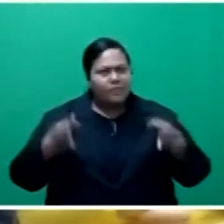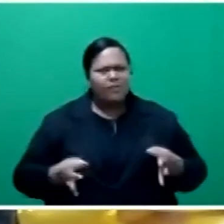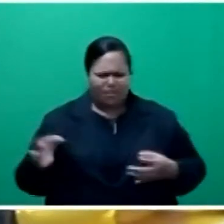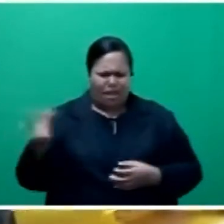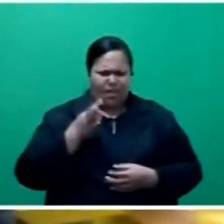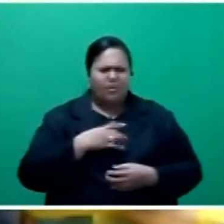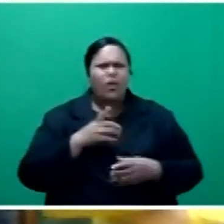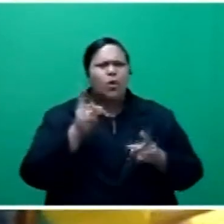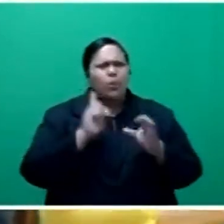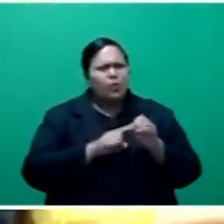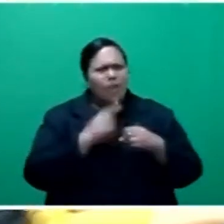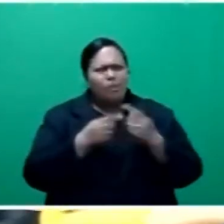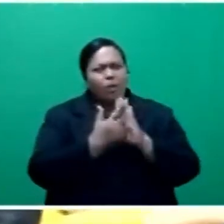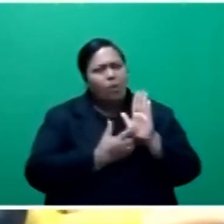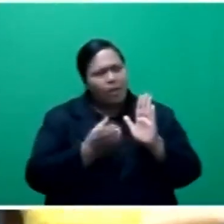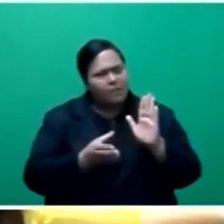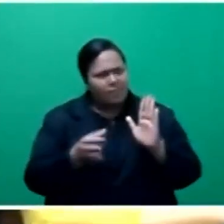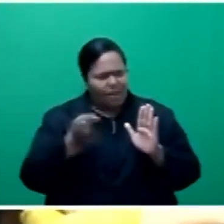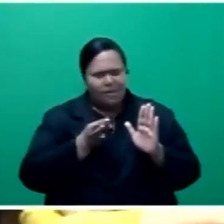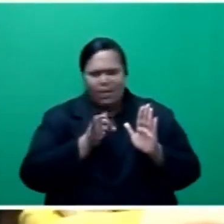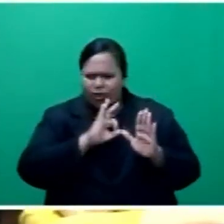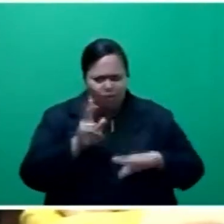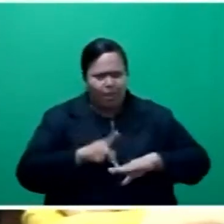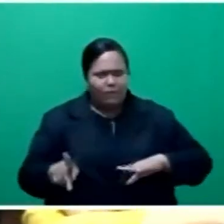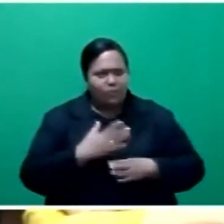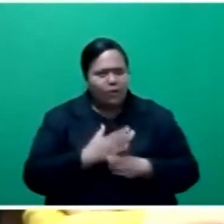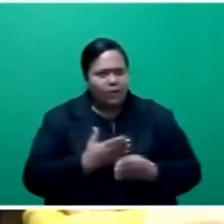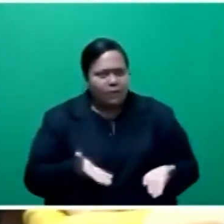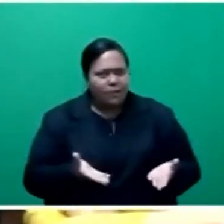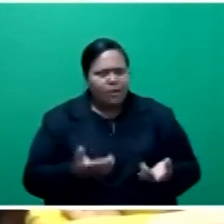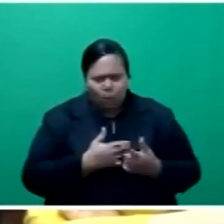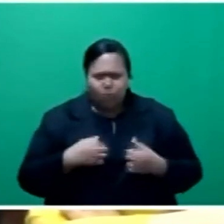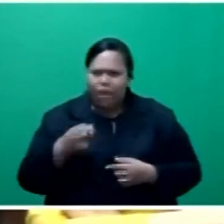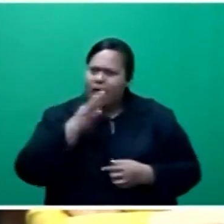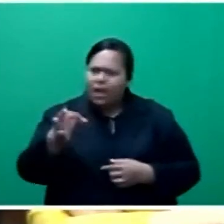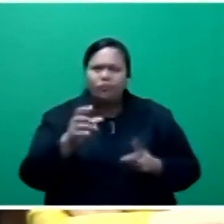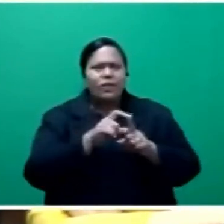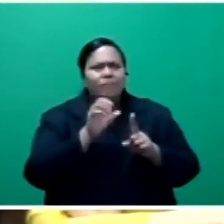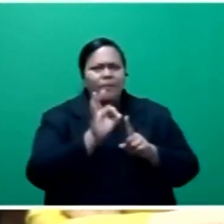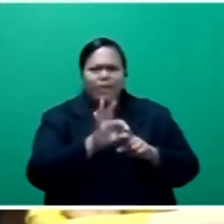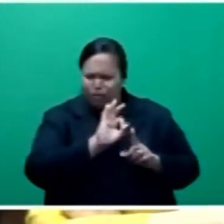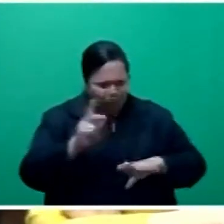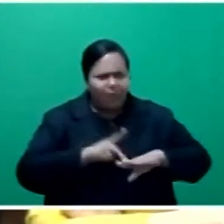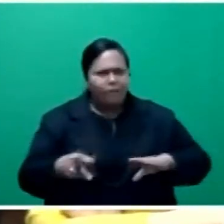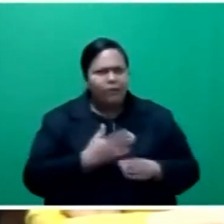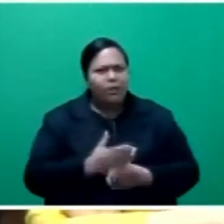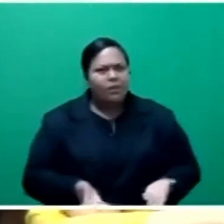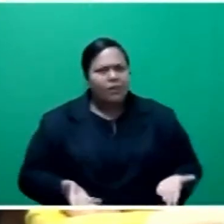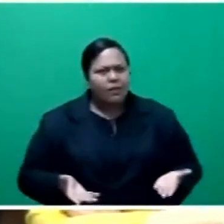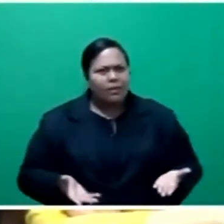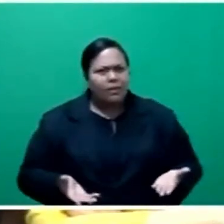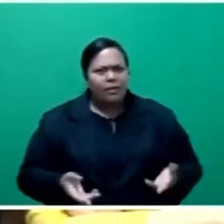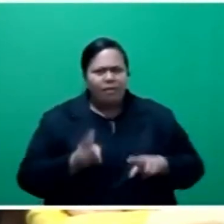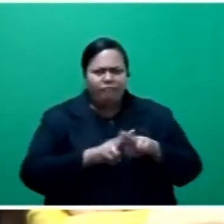the judiciary by lawyers. It's not done by Parliament. We have questions of the DPP, not done by Parliament.